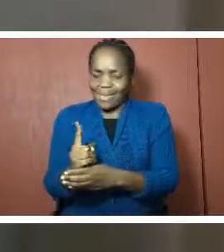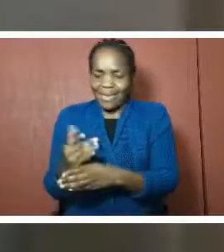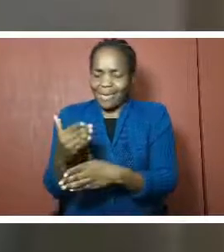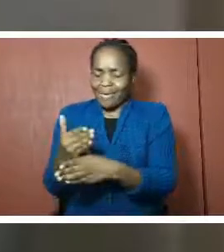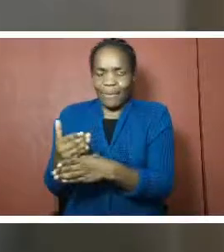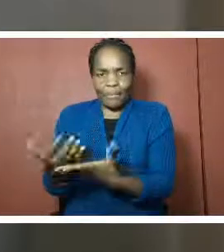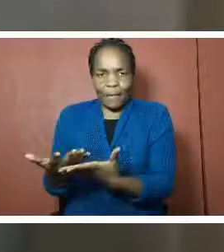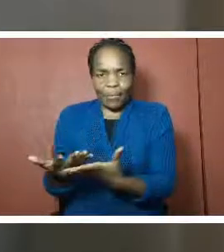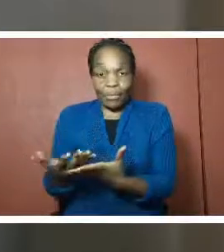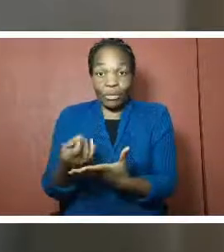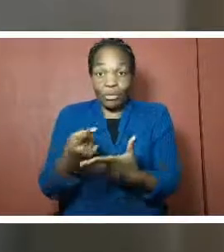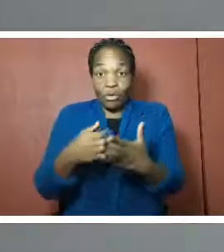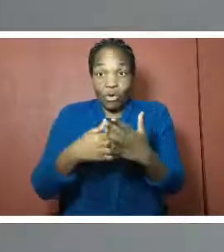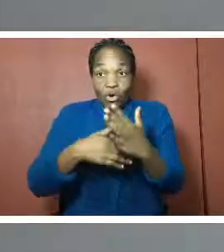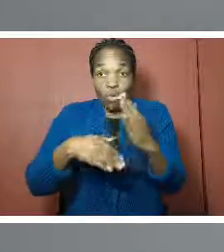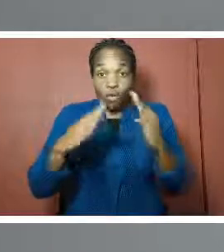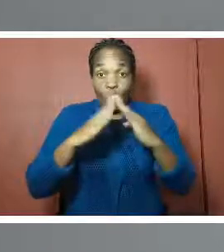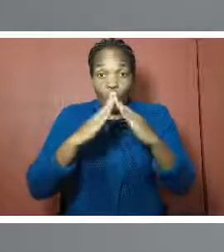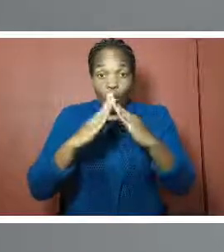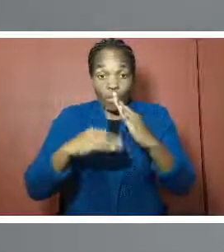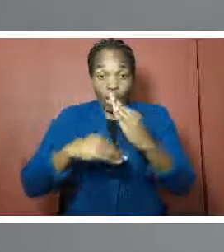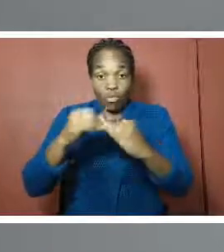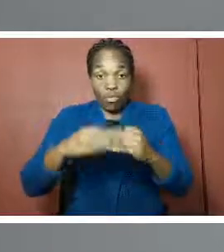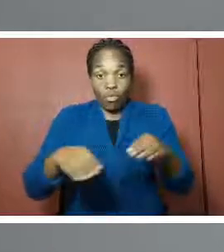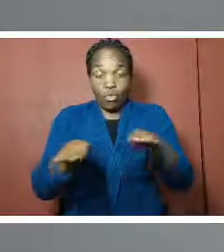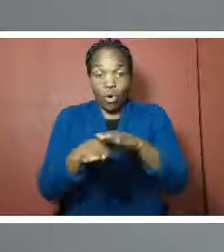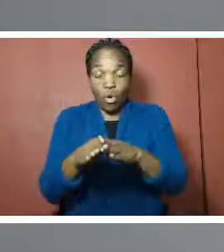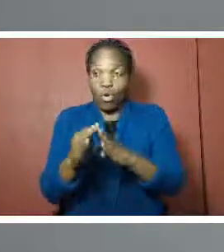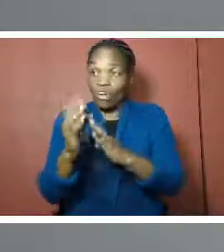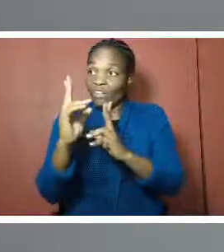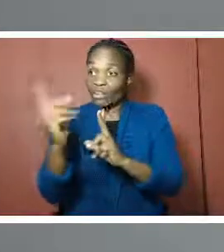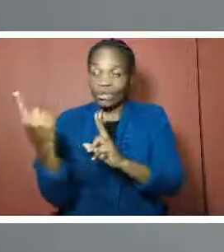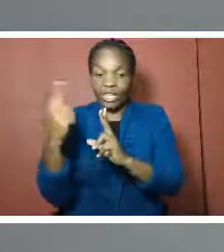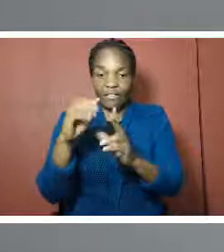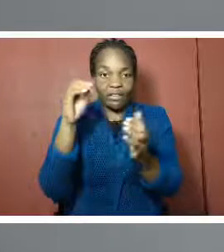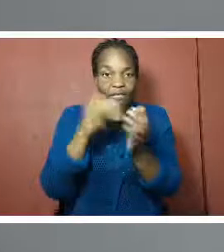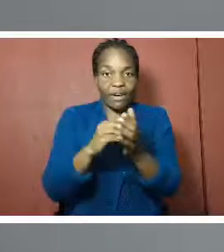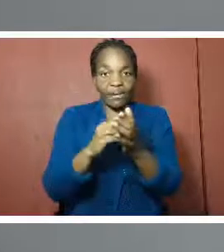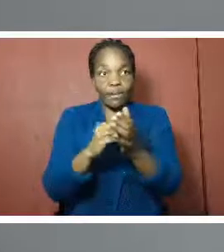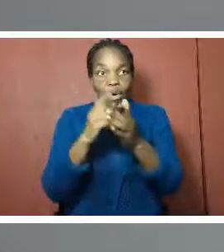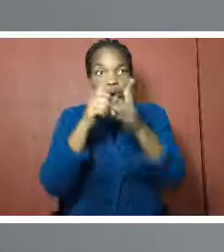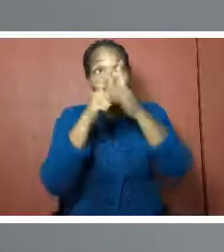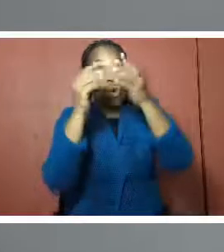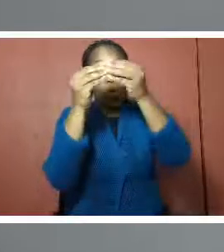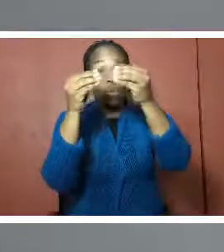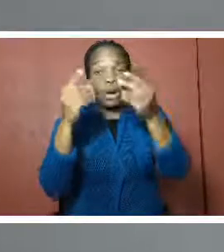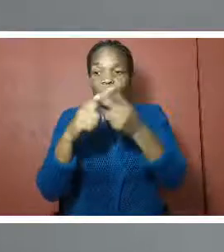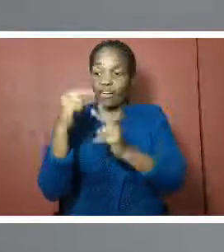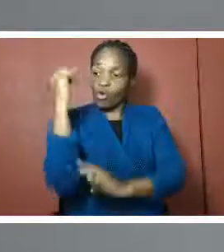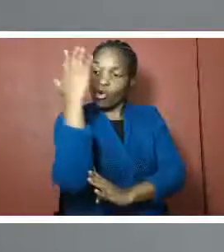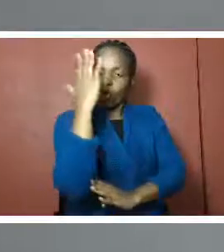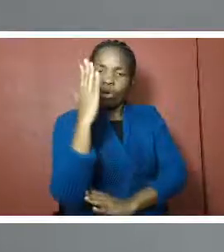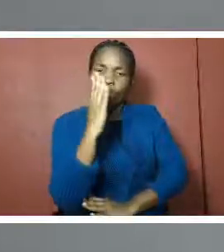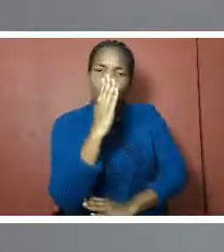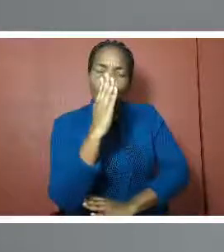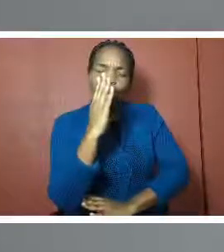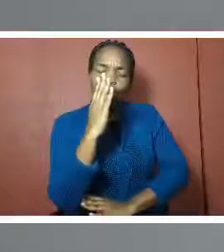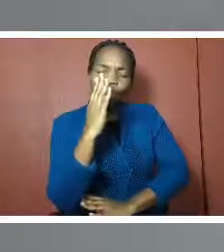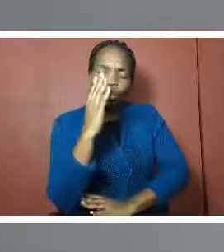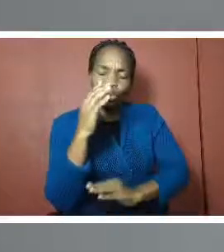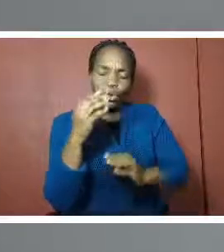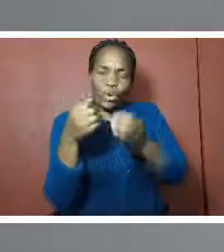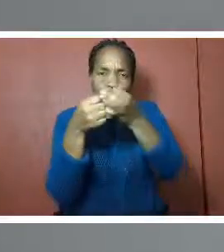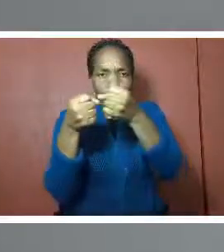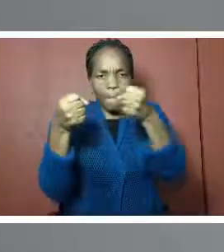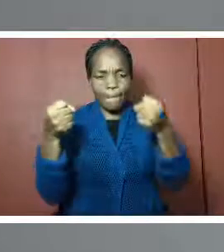if the house are almost finished, those guys coming in. They're doing the furniture, windows, doors, cabinets. And